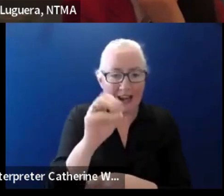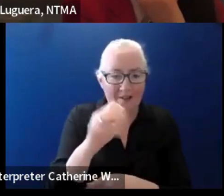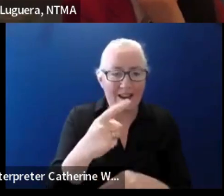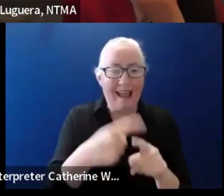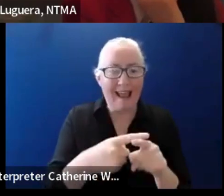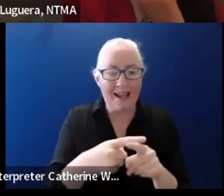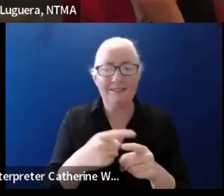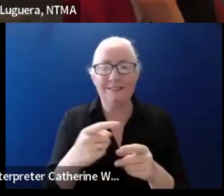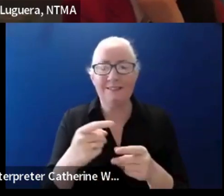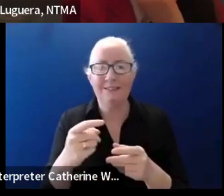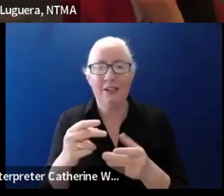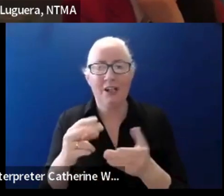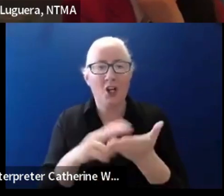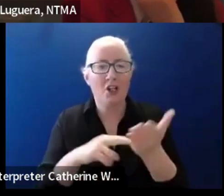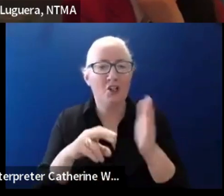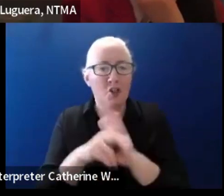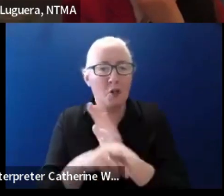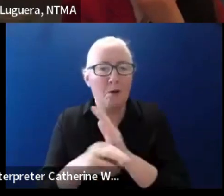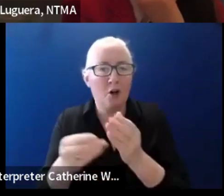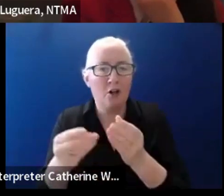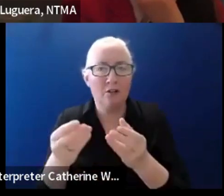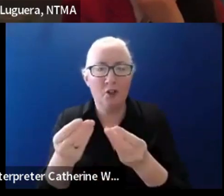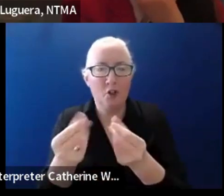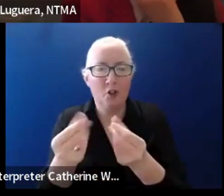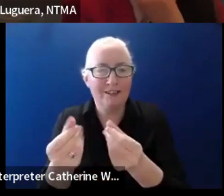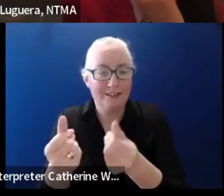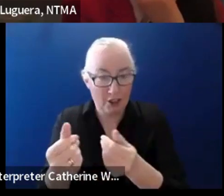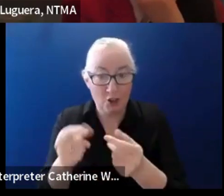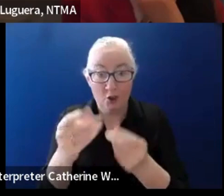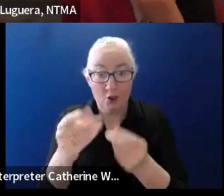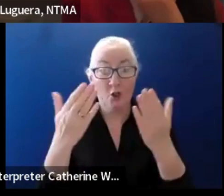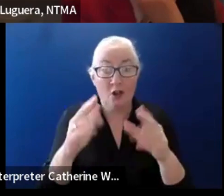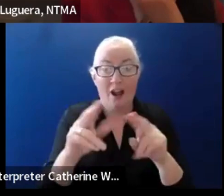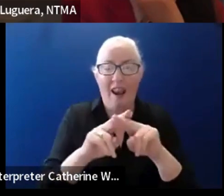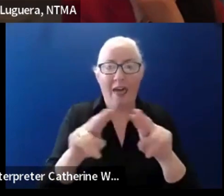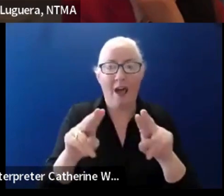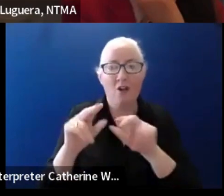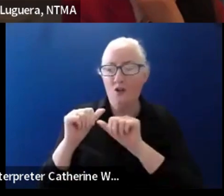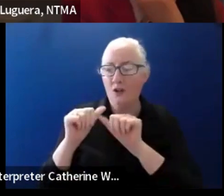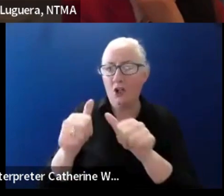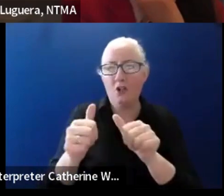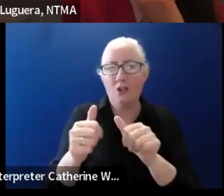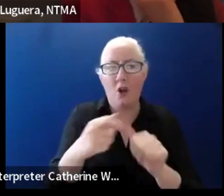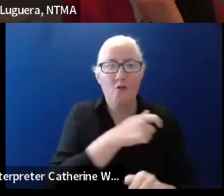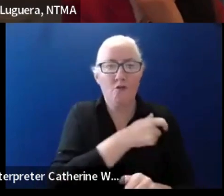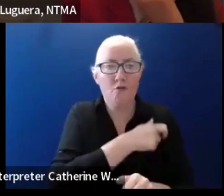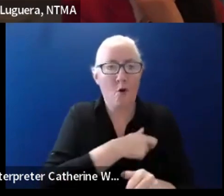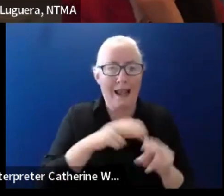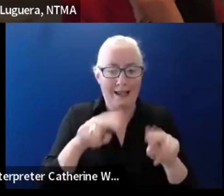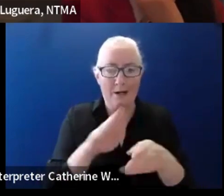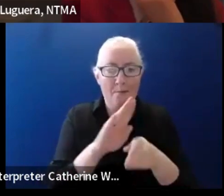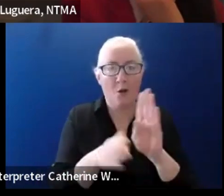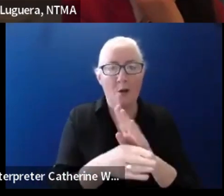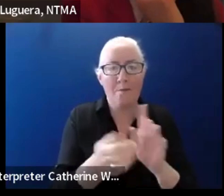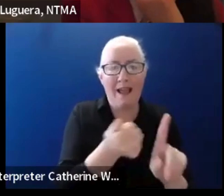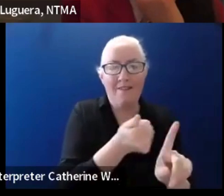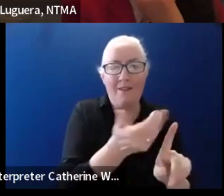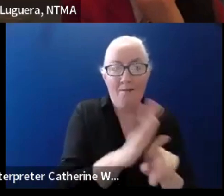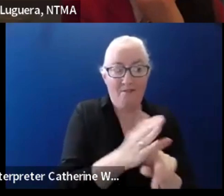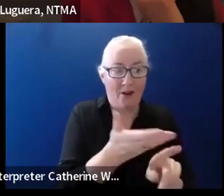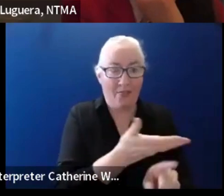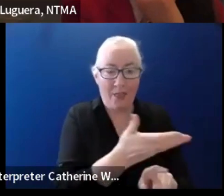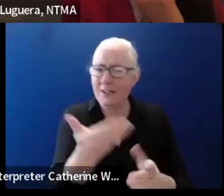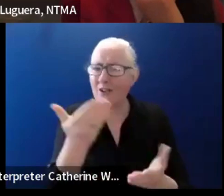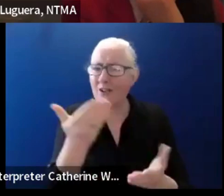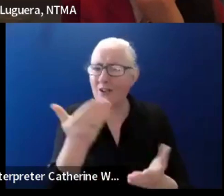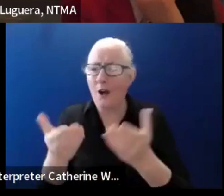goods sector generally. And you took time to show them basically how non-traditional roles might be available to them. Could you tell us a little more about how you did